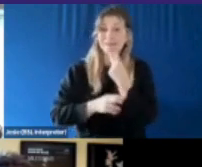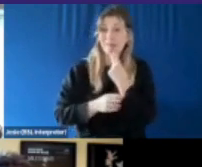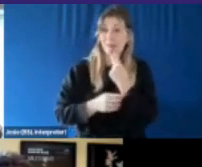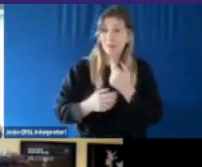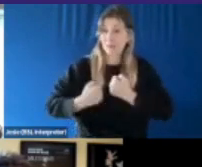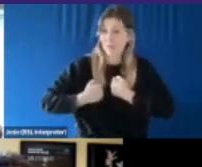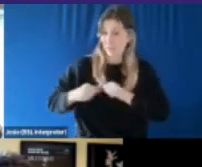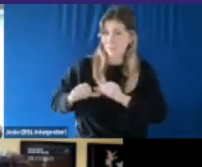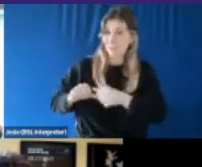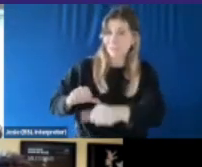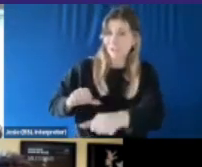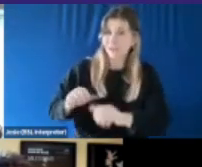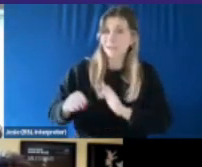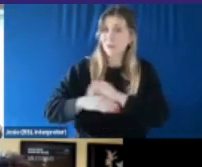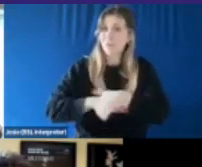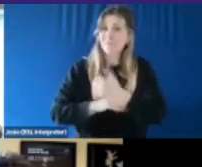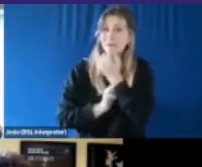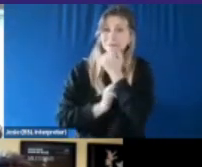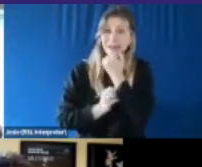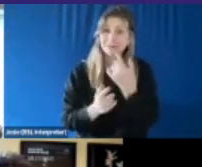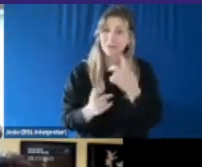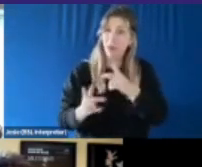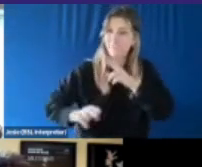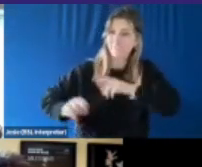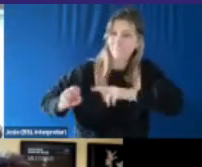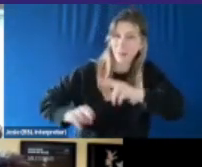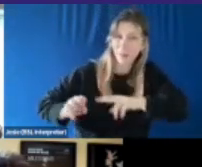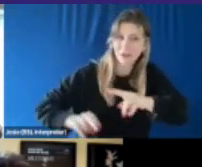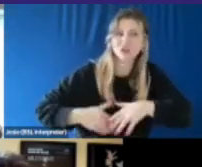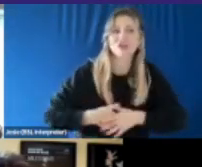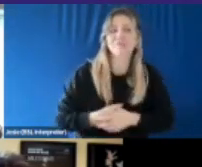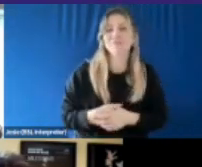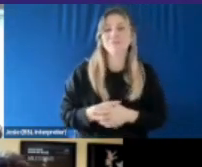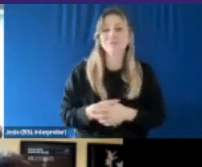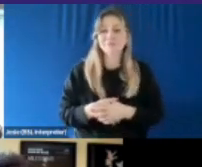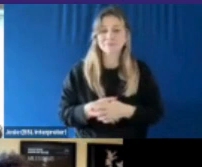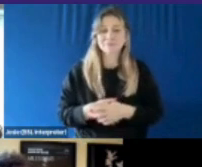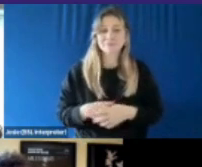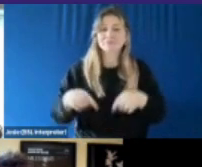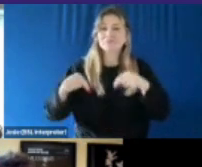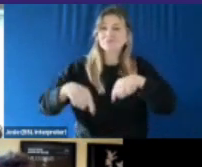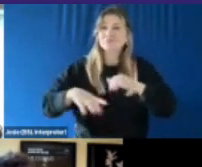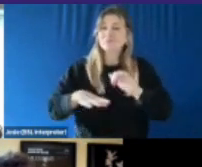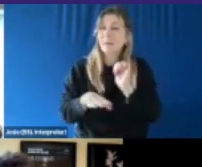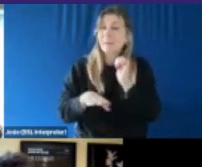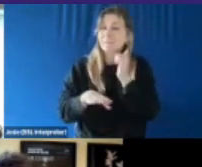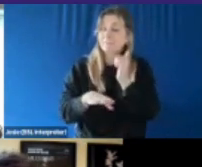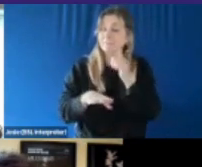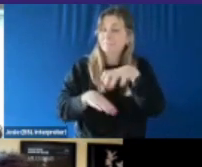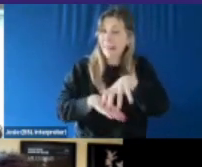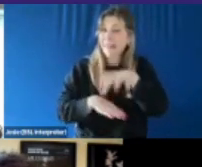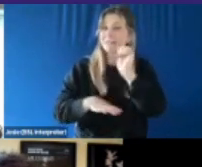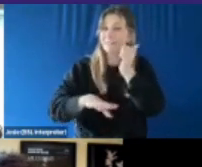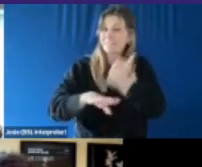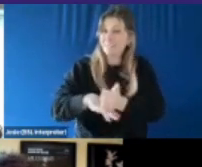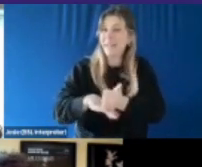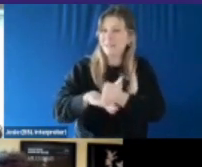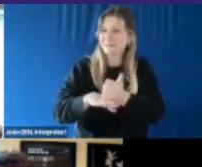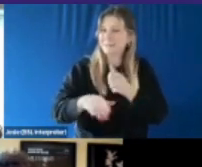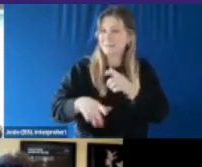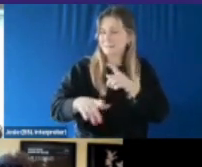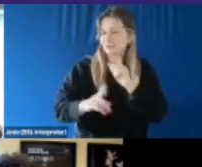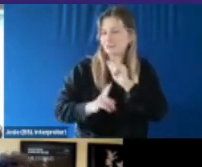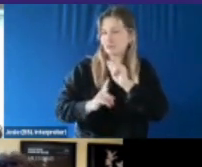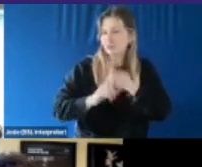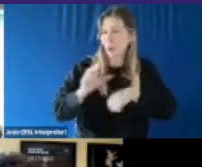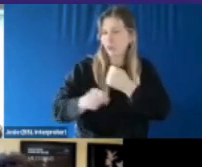evaluation. This series is part of the Place-Based Peer Learning program, which we co-created with representatives from Creative People